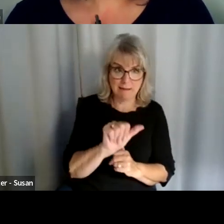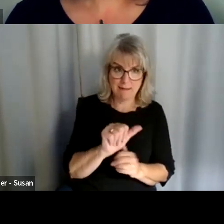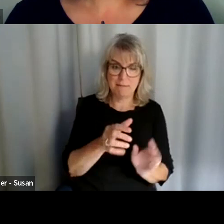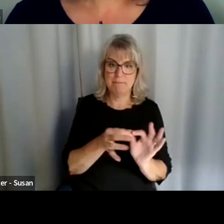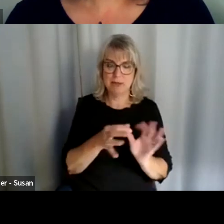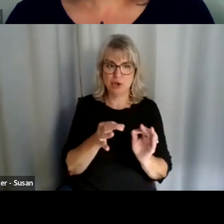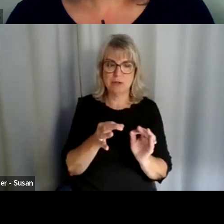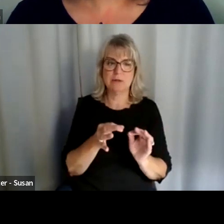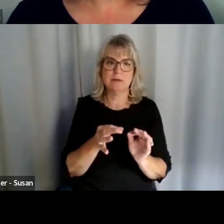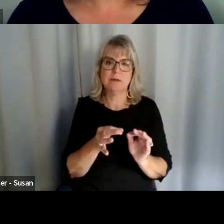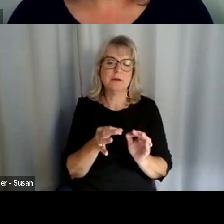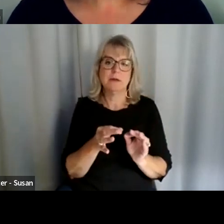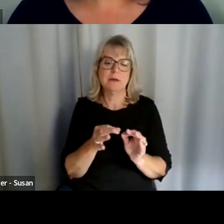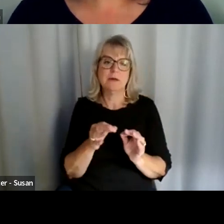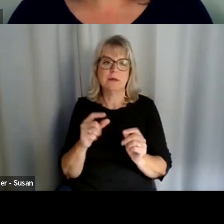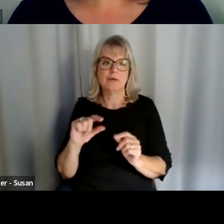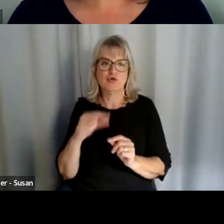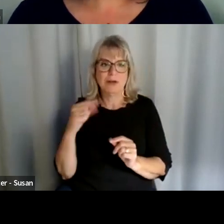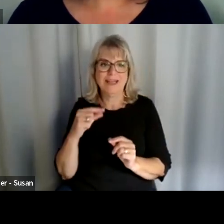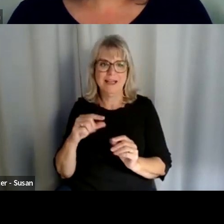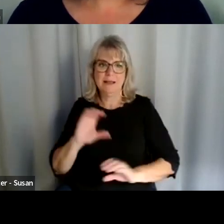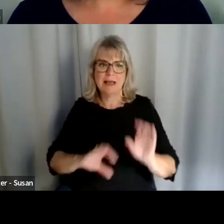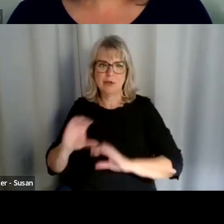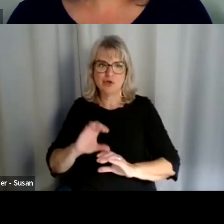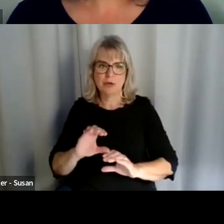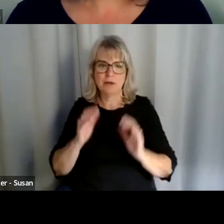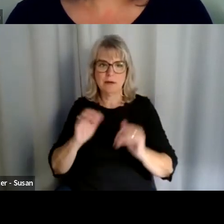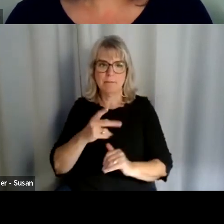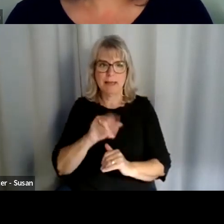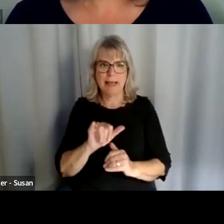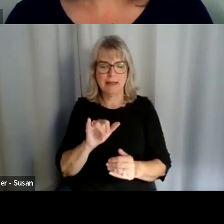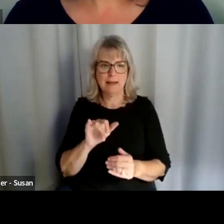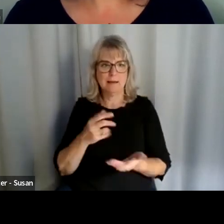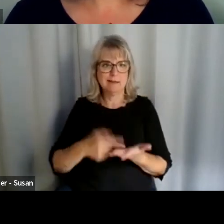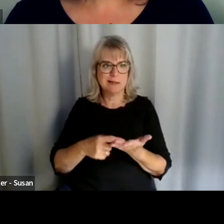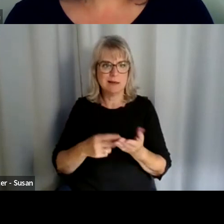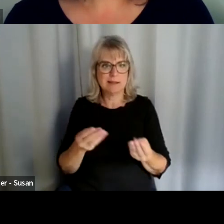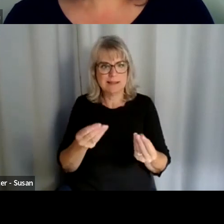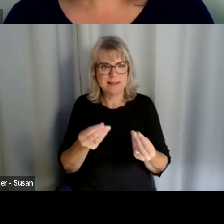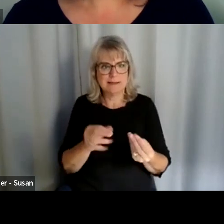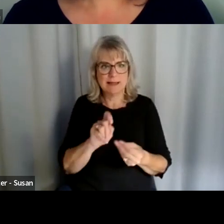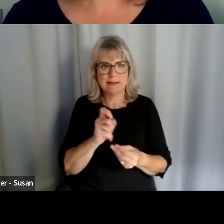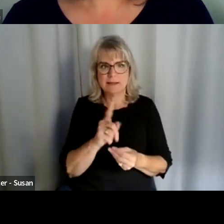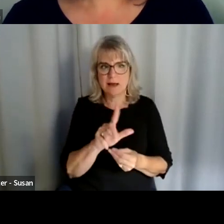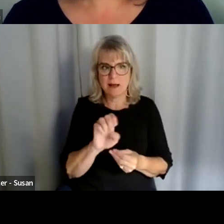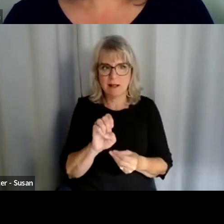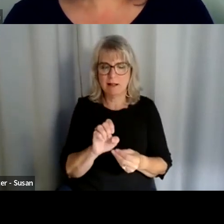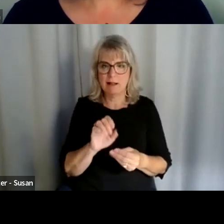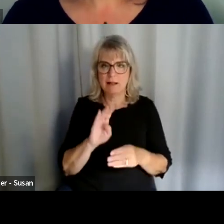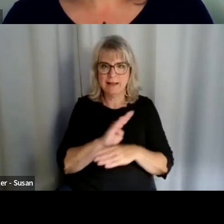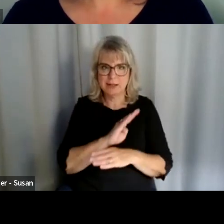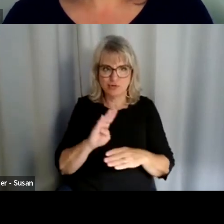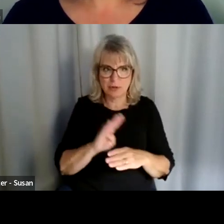the forefront of green chemistry. Patty spoke to the textile industry. They're doing a lot of deep thinking